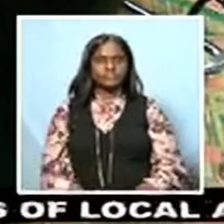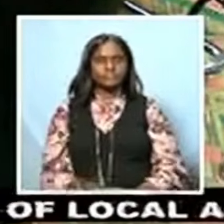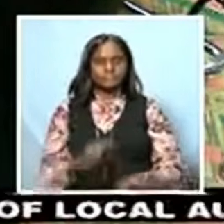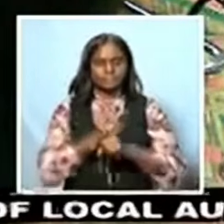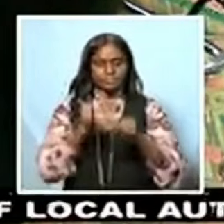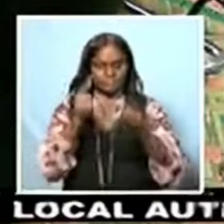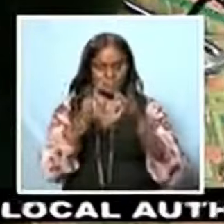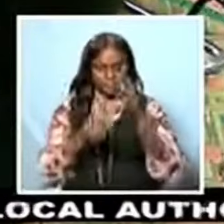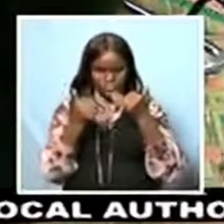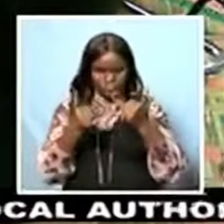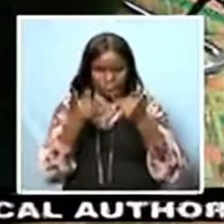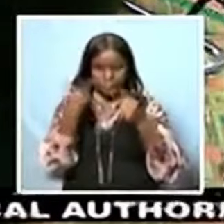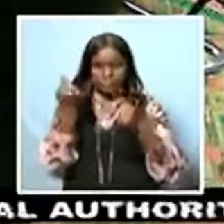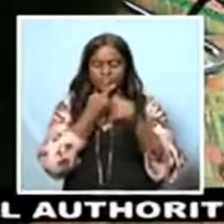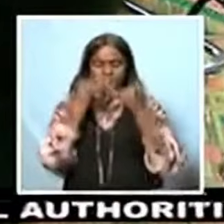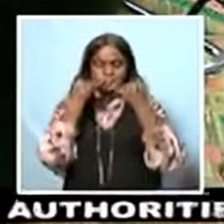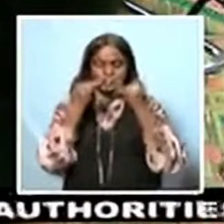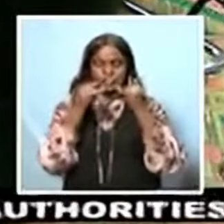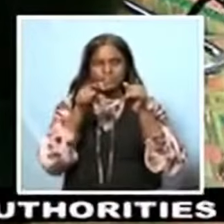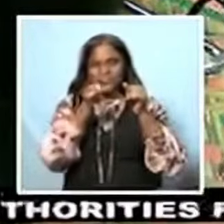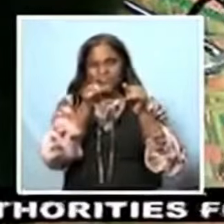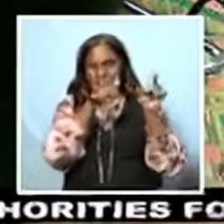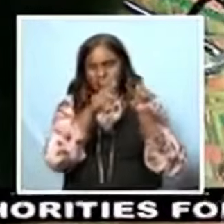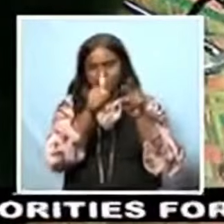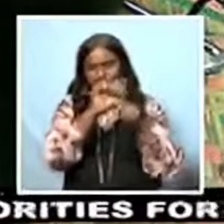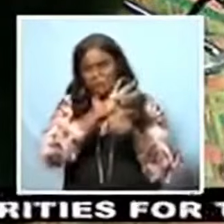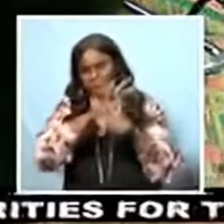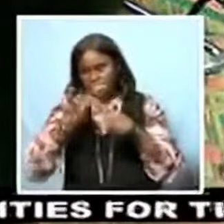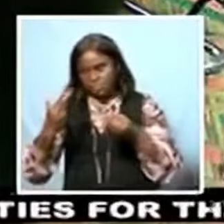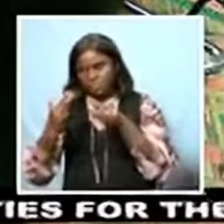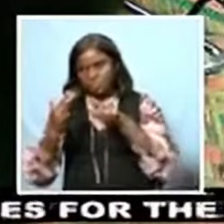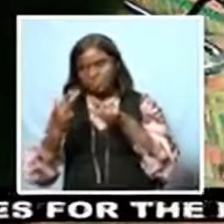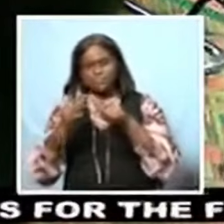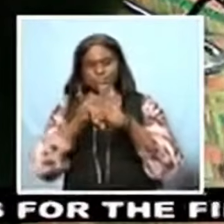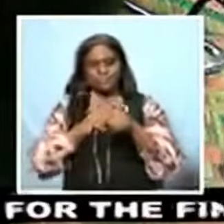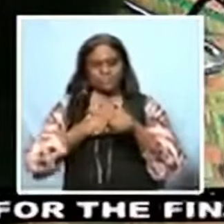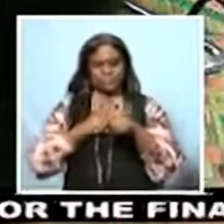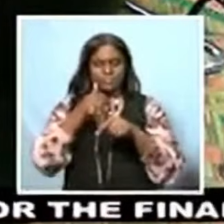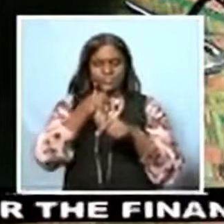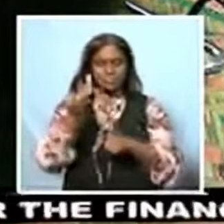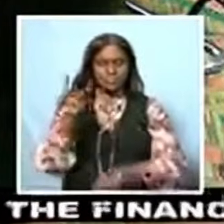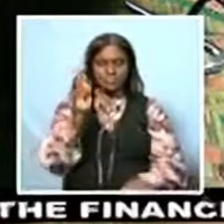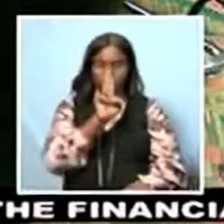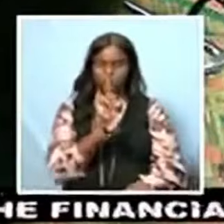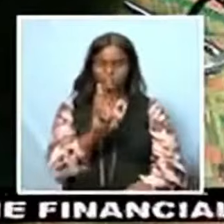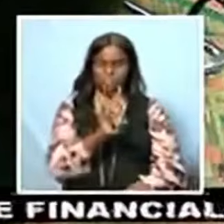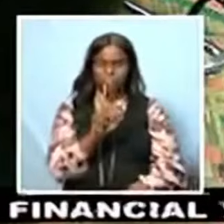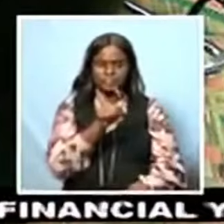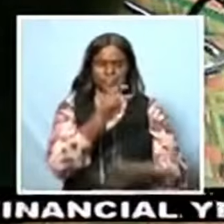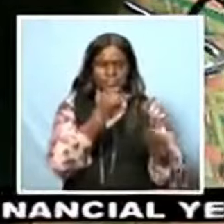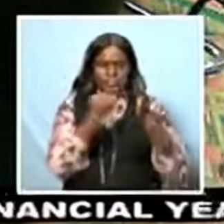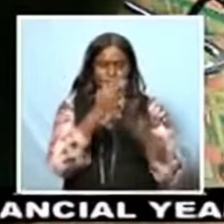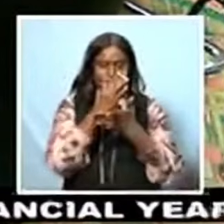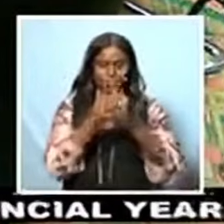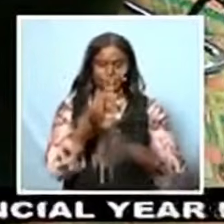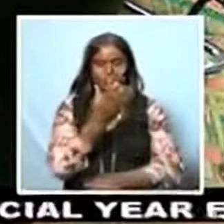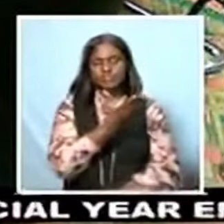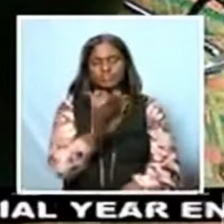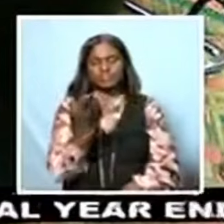Just to mention that as you get back, please you identify some of